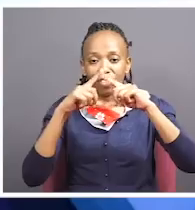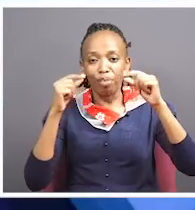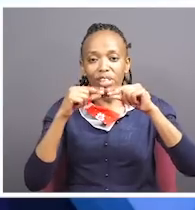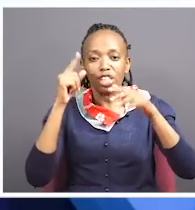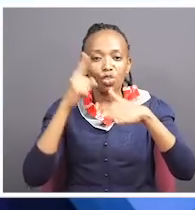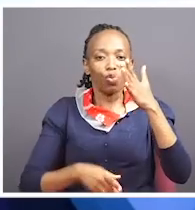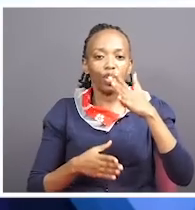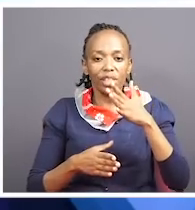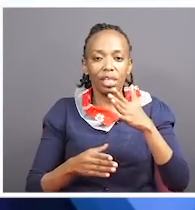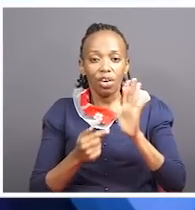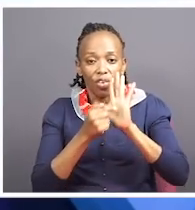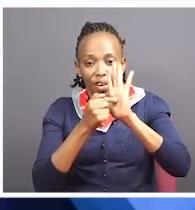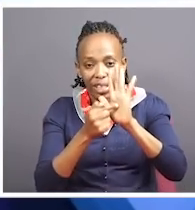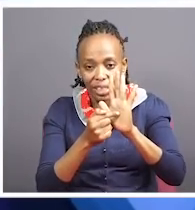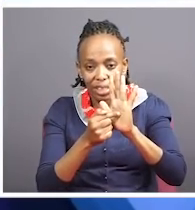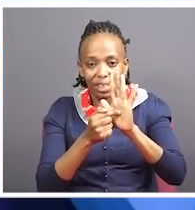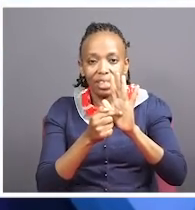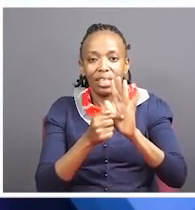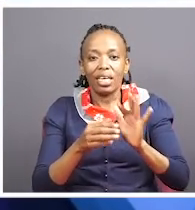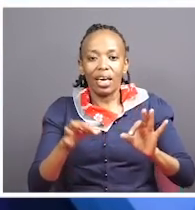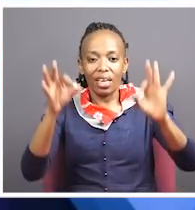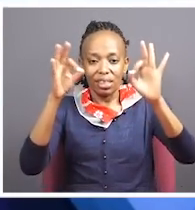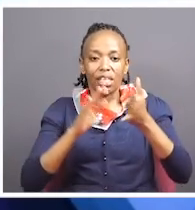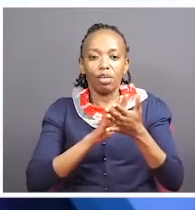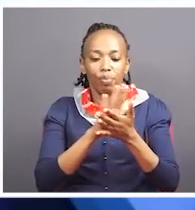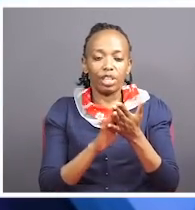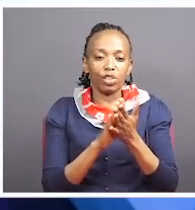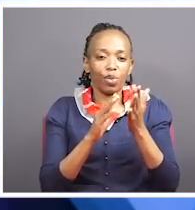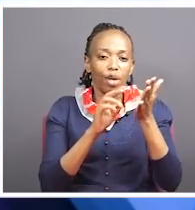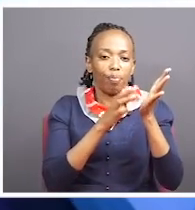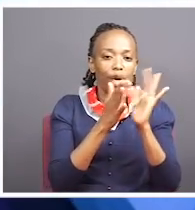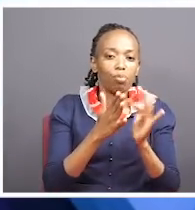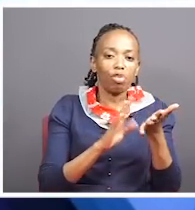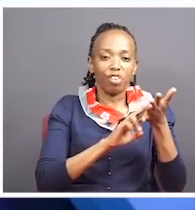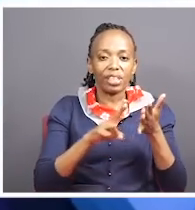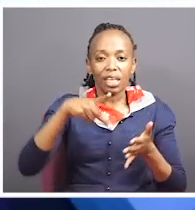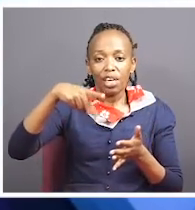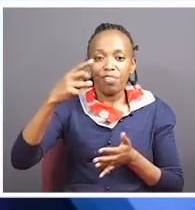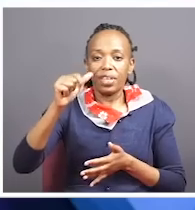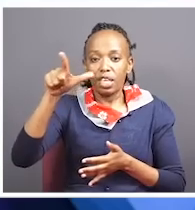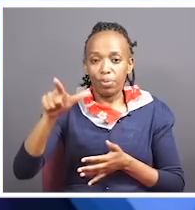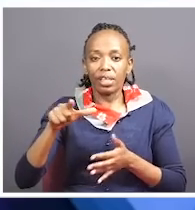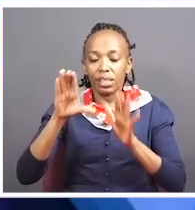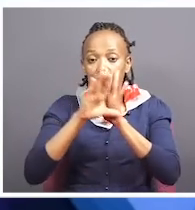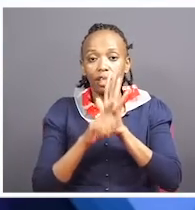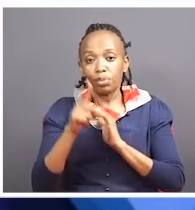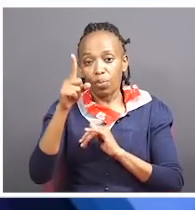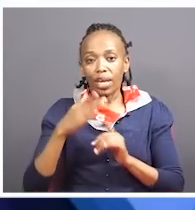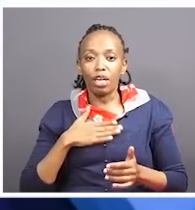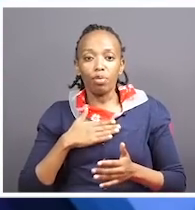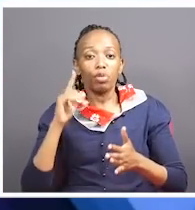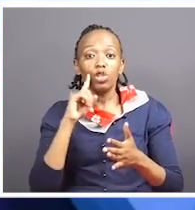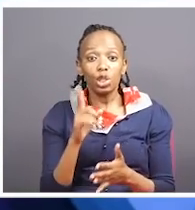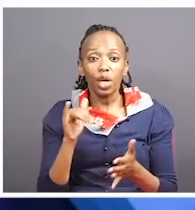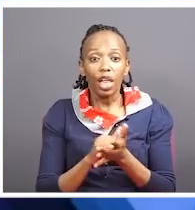of the message is Radiant Excellence, based on the scripture, Philippians chapter 1. And I